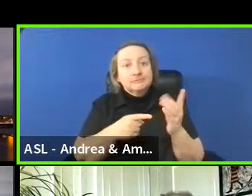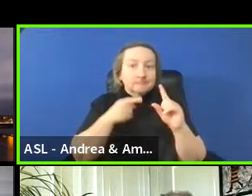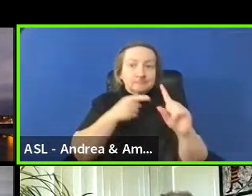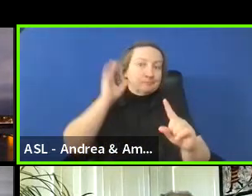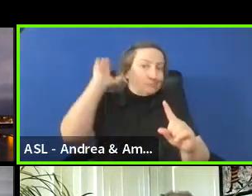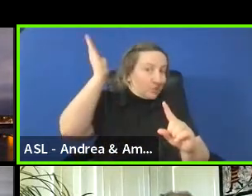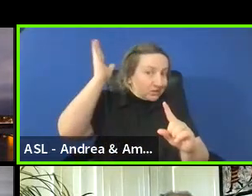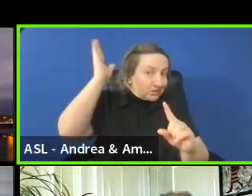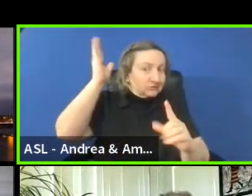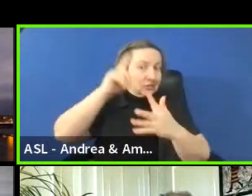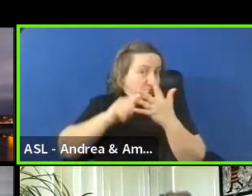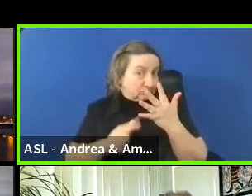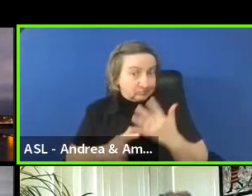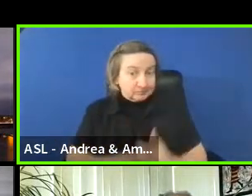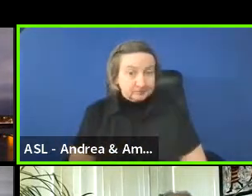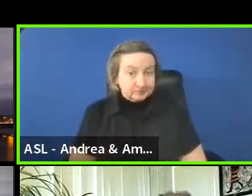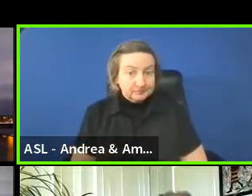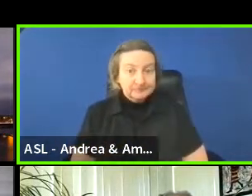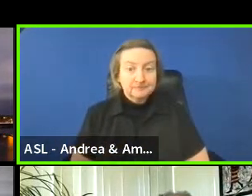presentations.